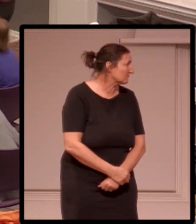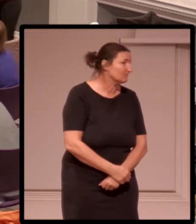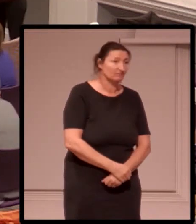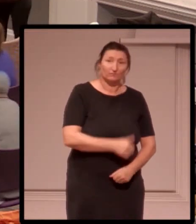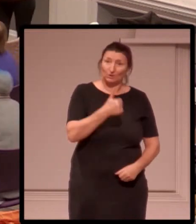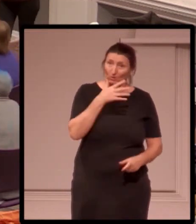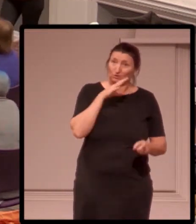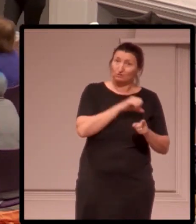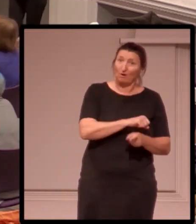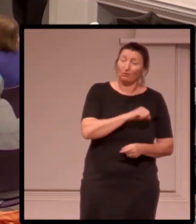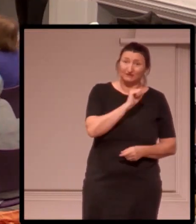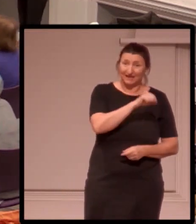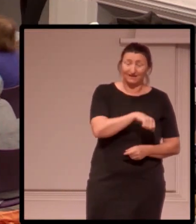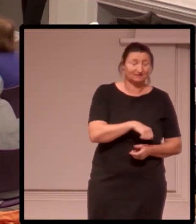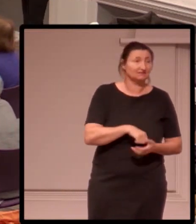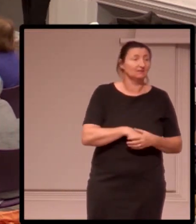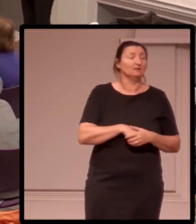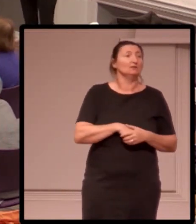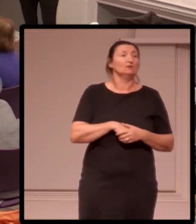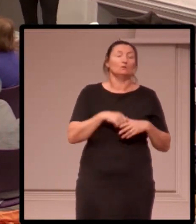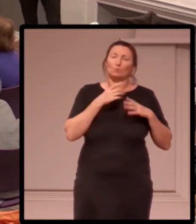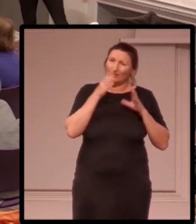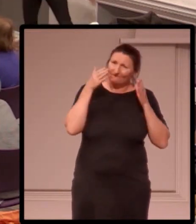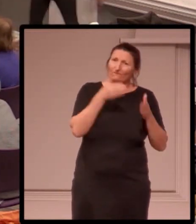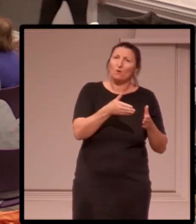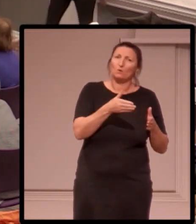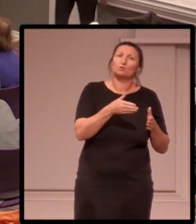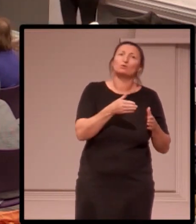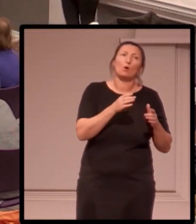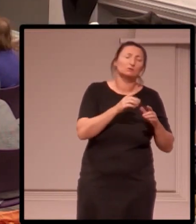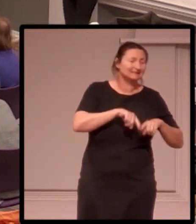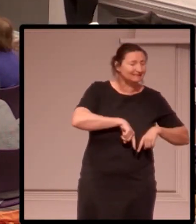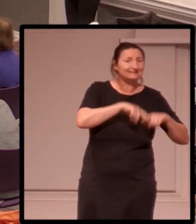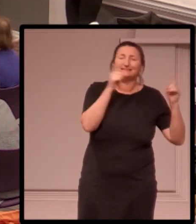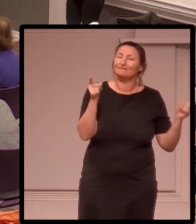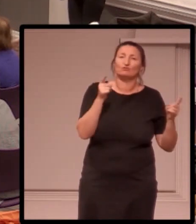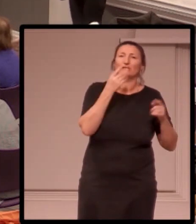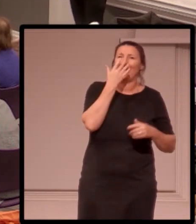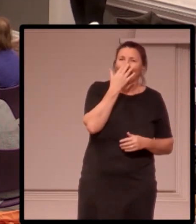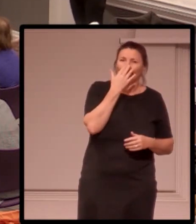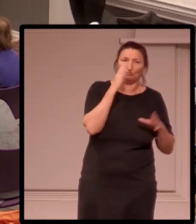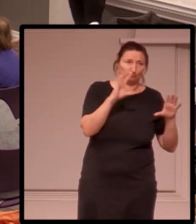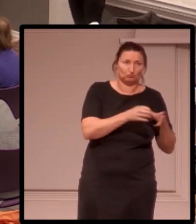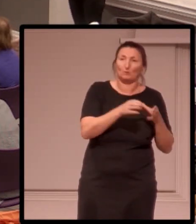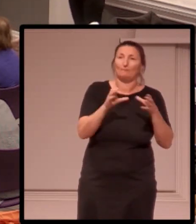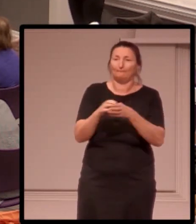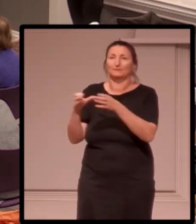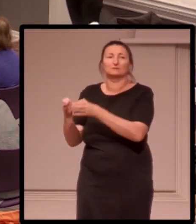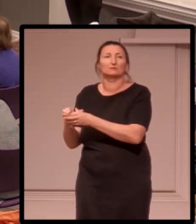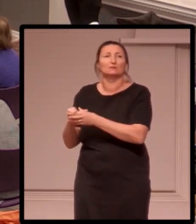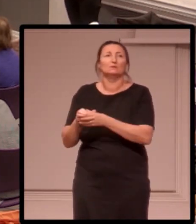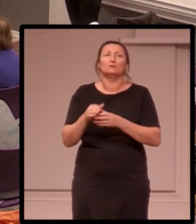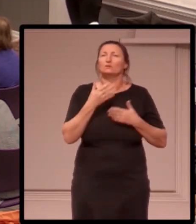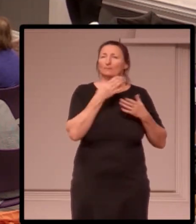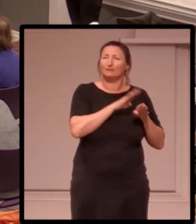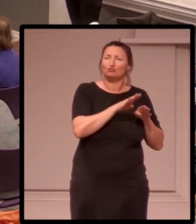of our age range, and we're really focused on the fact that we make sure that we go out to all ages. So the kind of like training that I had